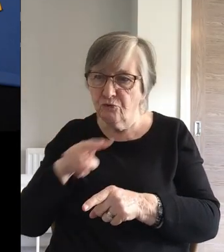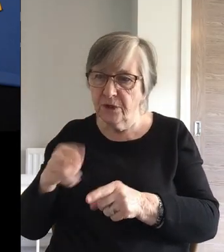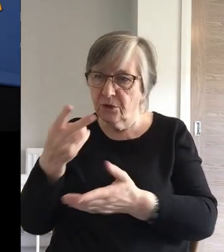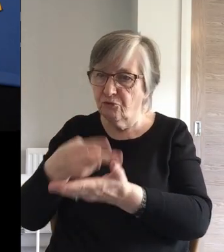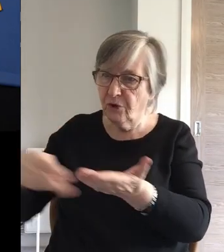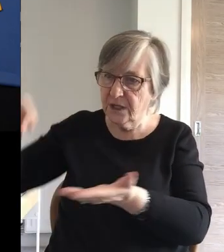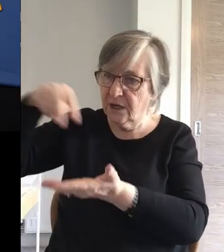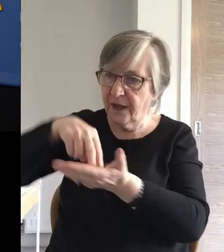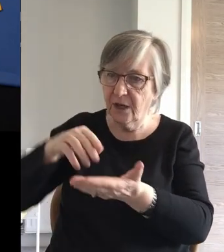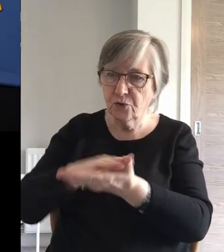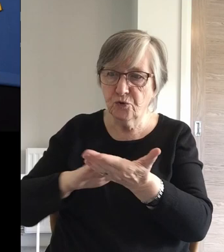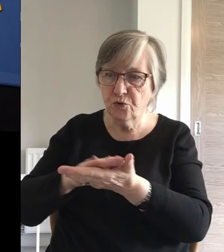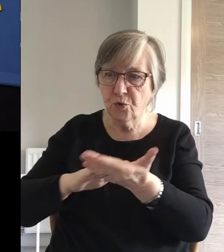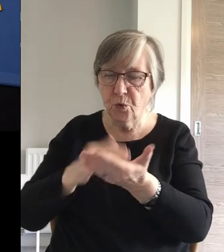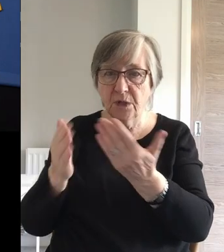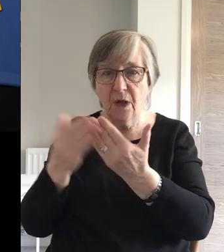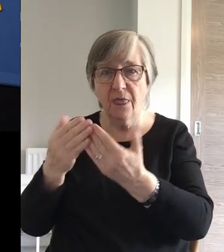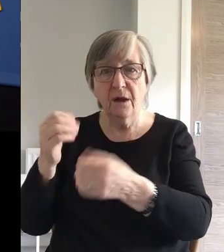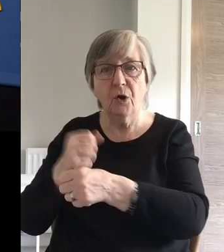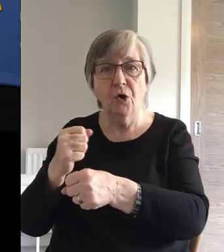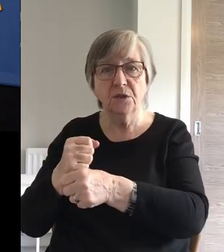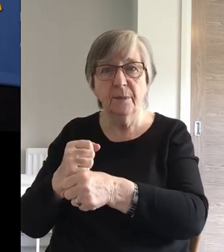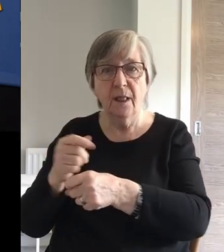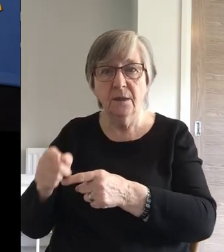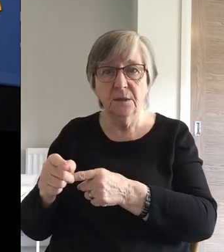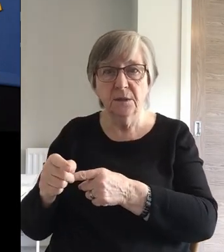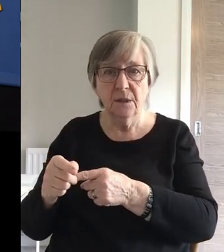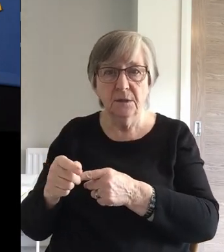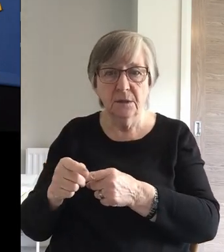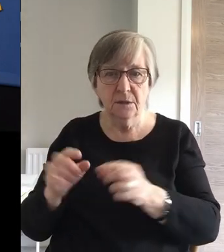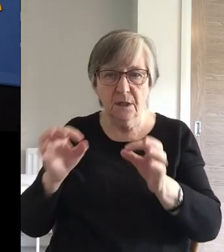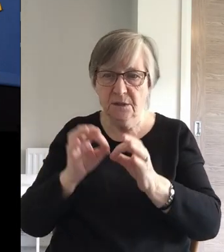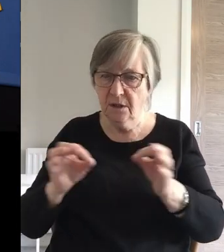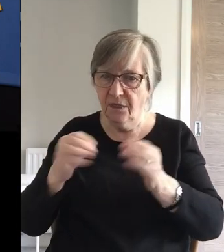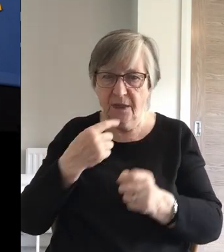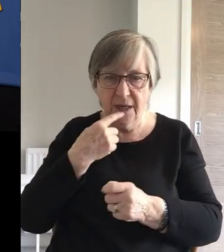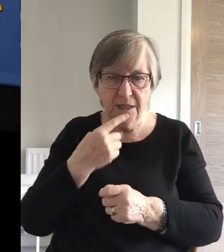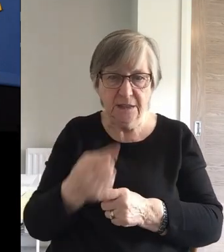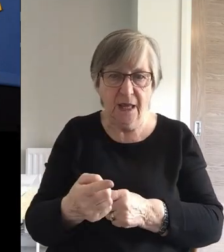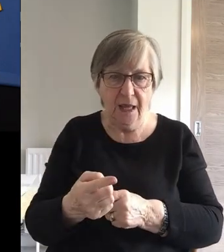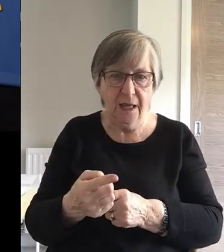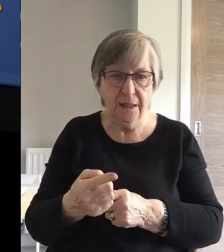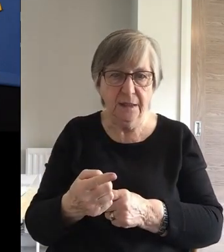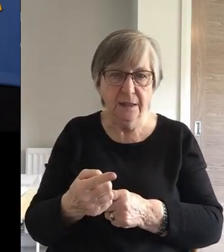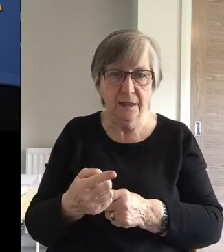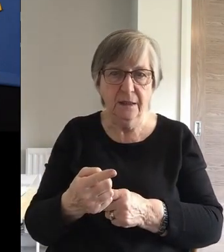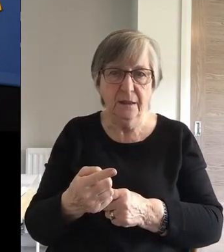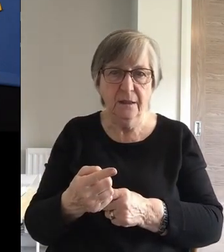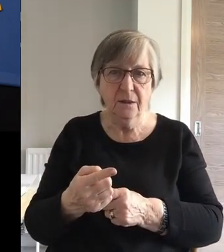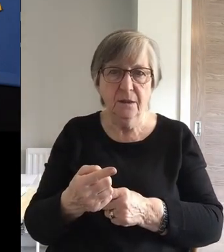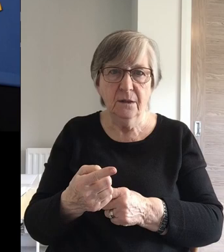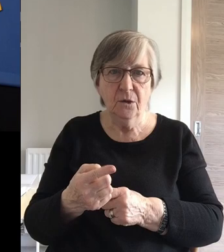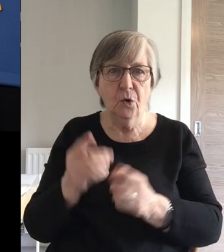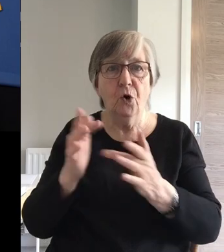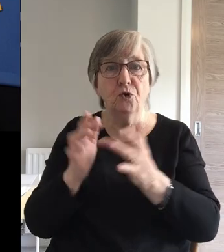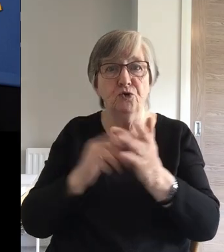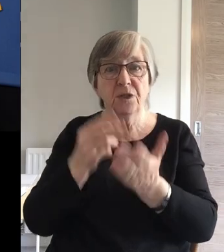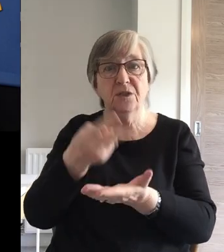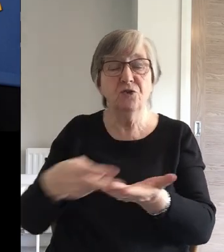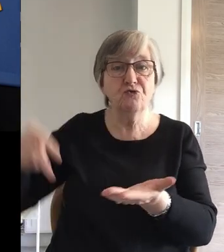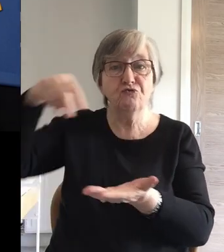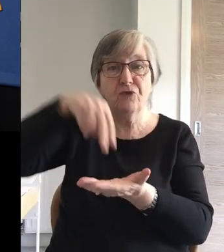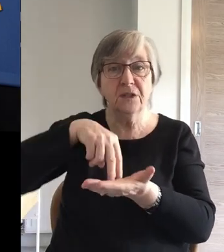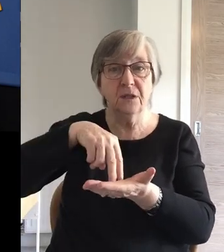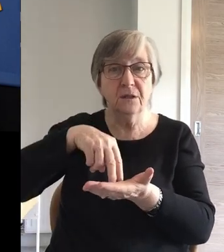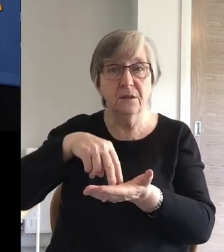resurrection stories in the other three Gospels, is that nothing is said along the lines of, Jesus has risen, so